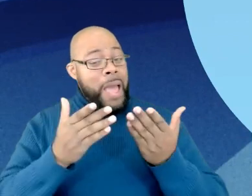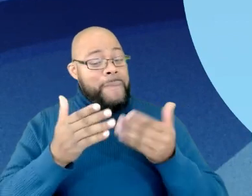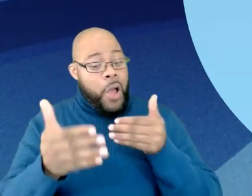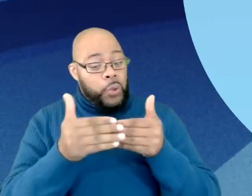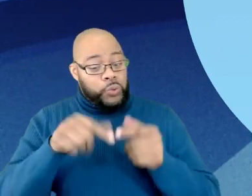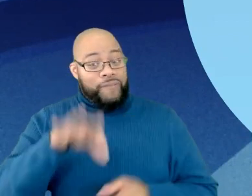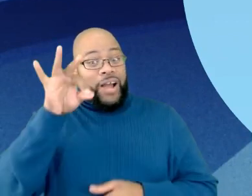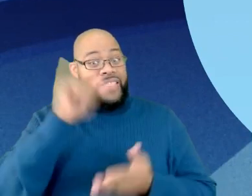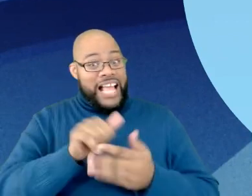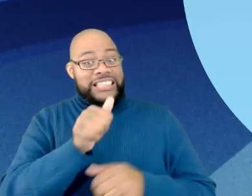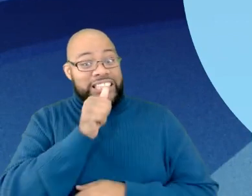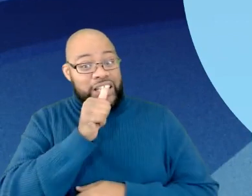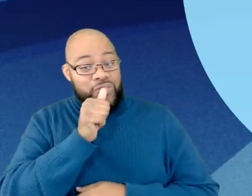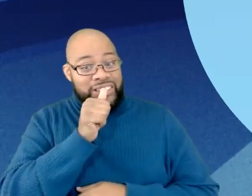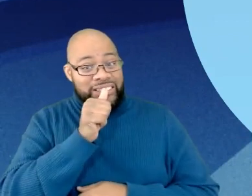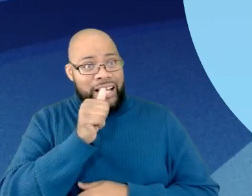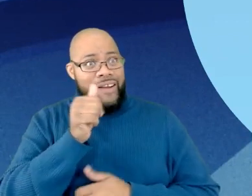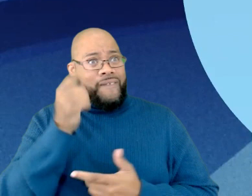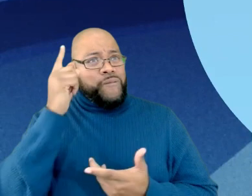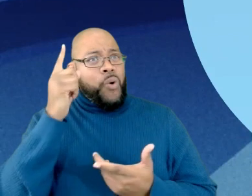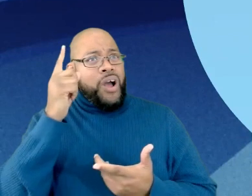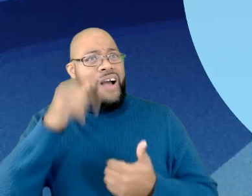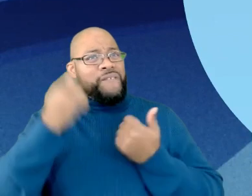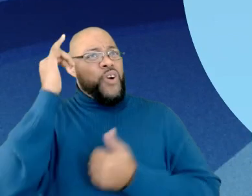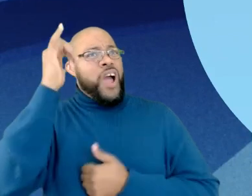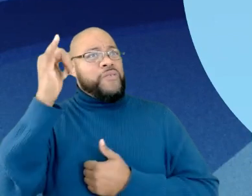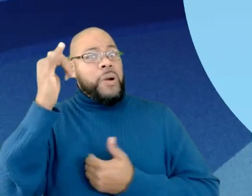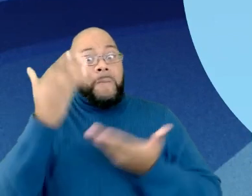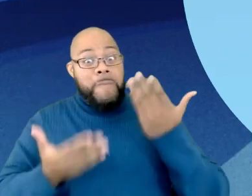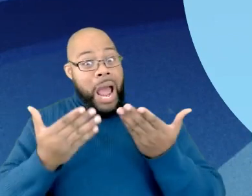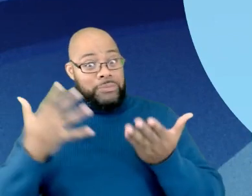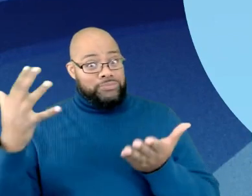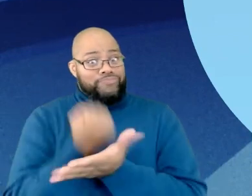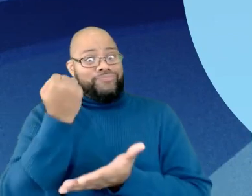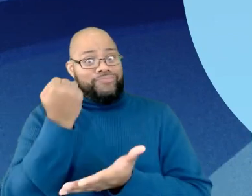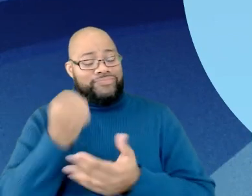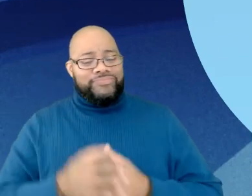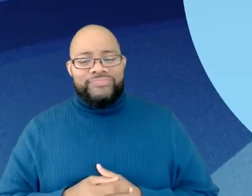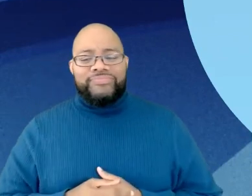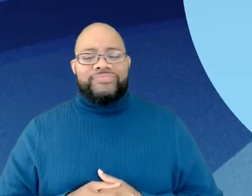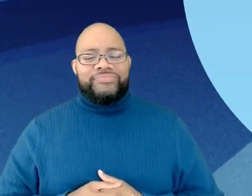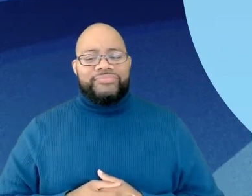be closer than ever to finding the lifetime warranty on life.